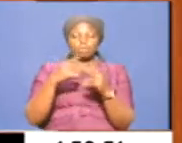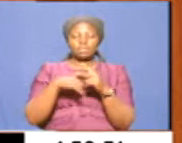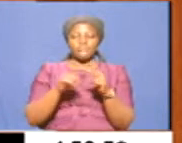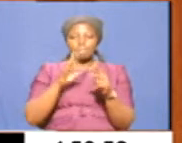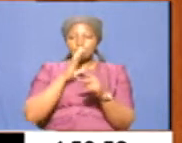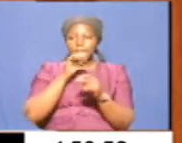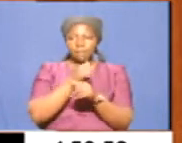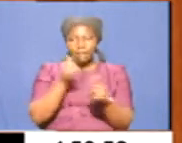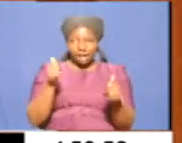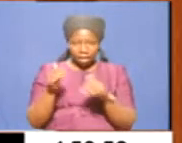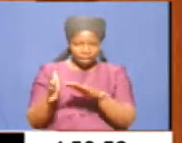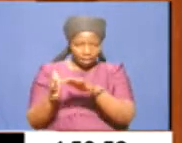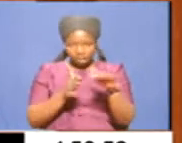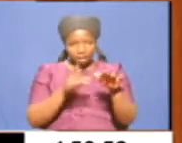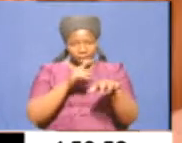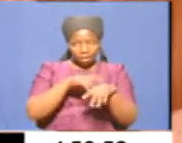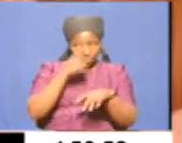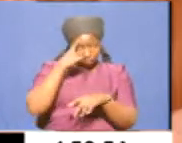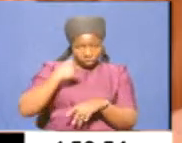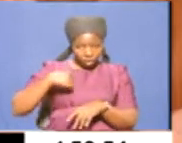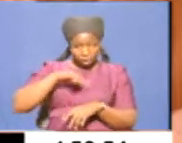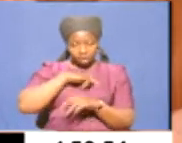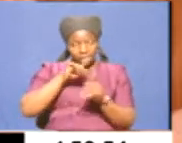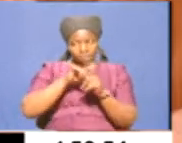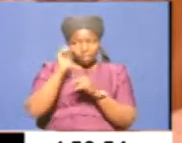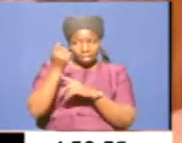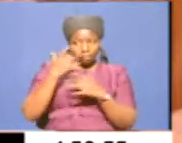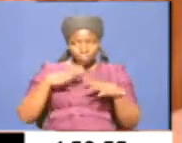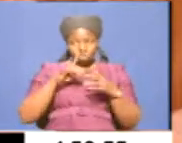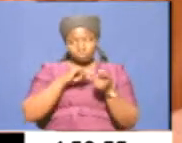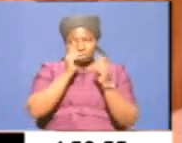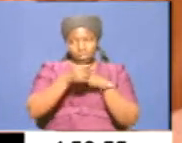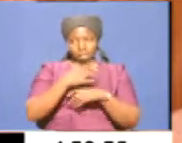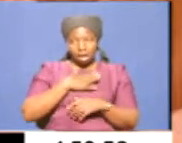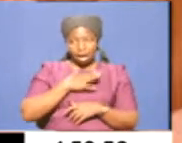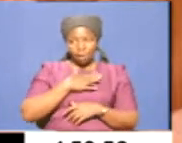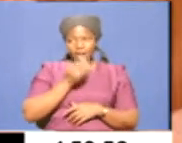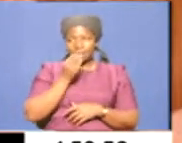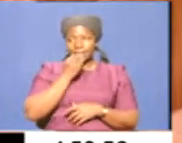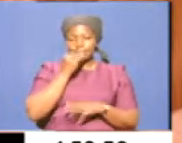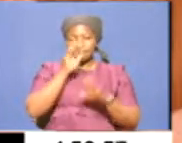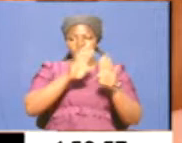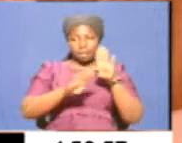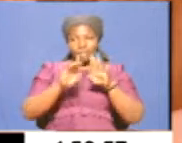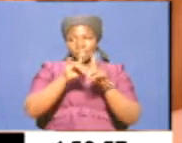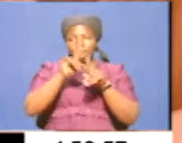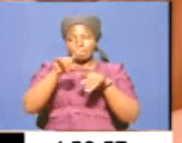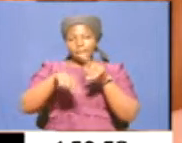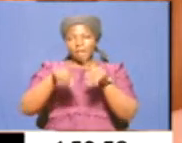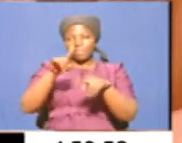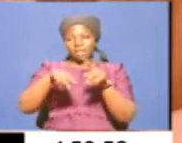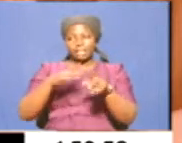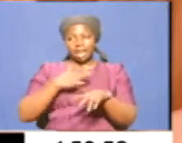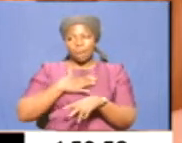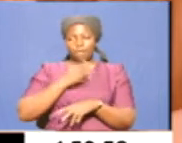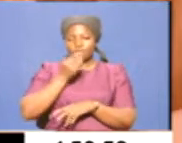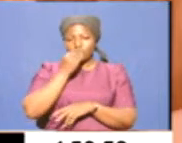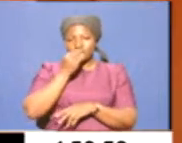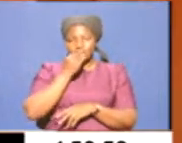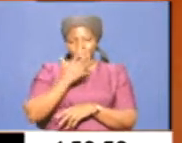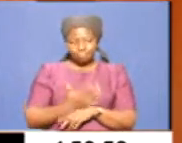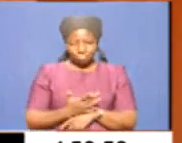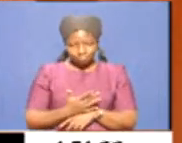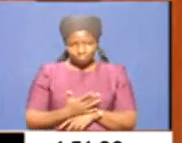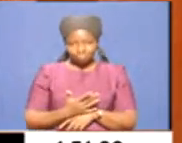us as Kenyans to change our dietary habits as well as diversify our food basket. It was time yesterday, not